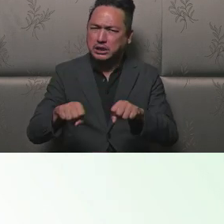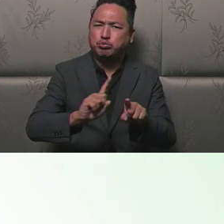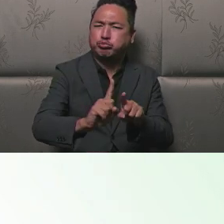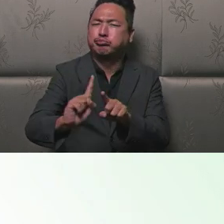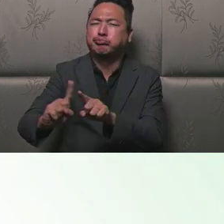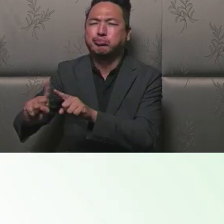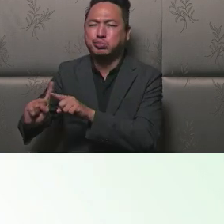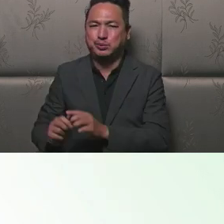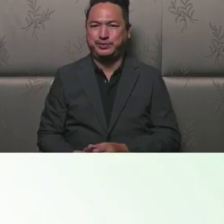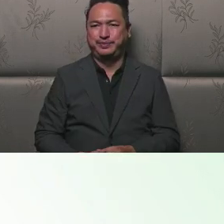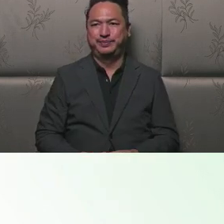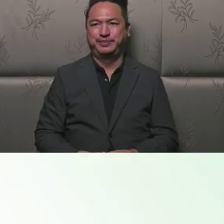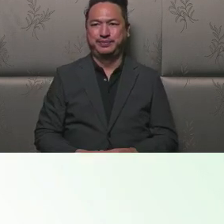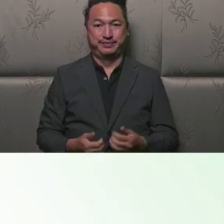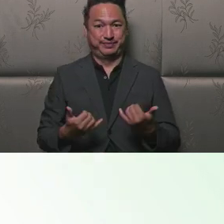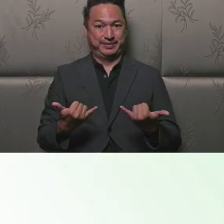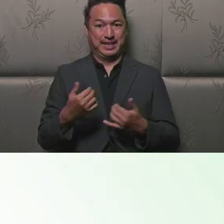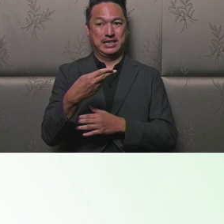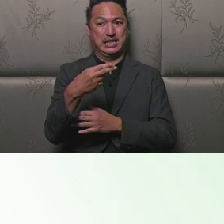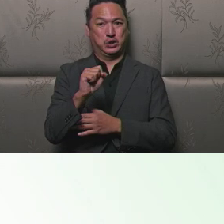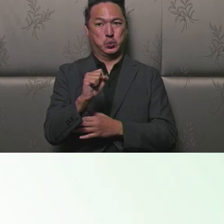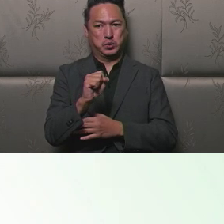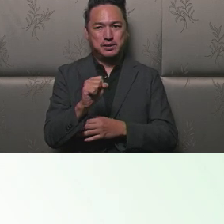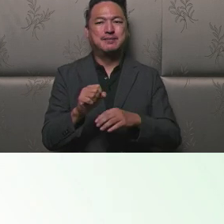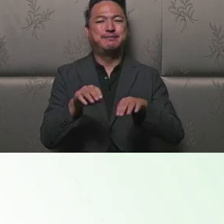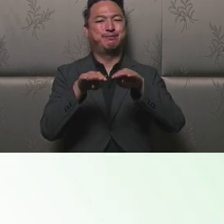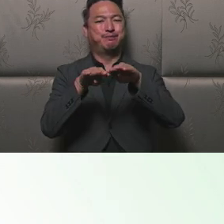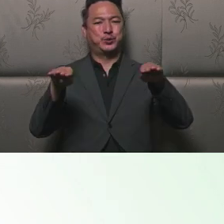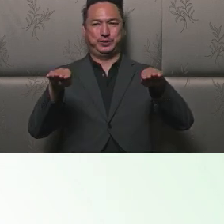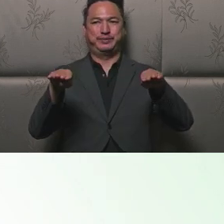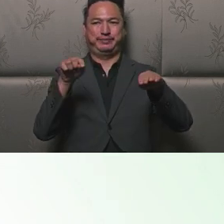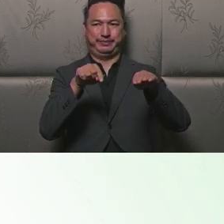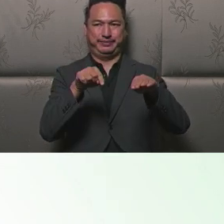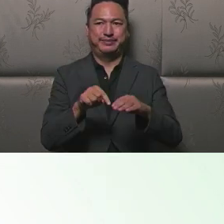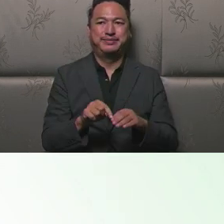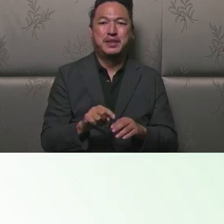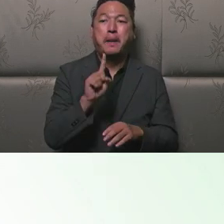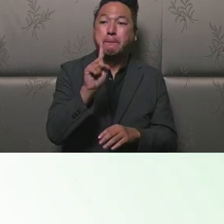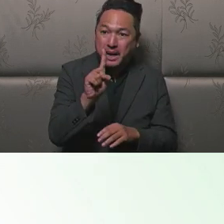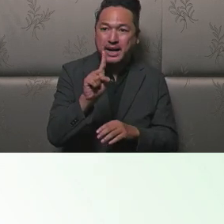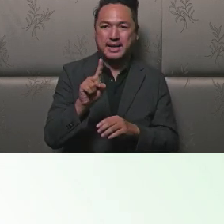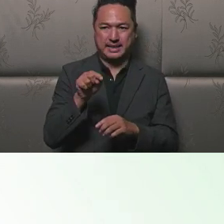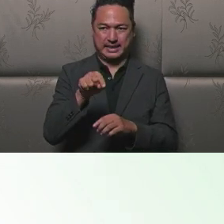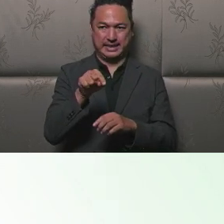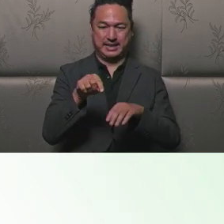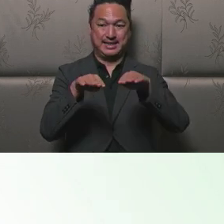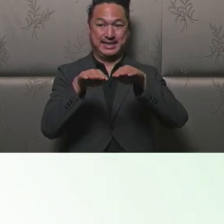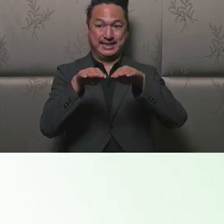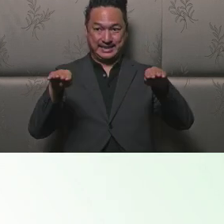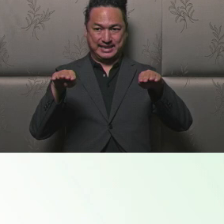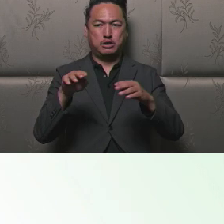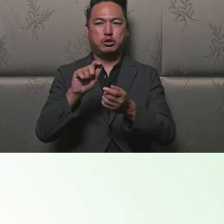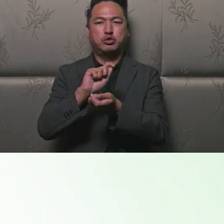catering to hybrid learners, and as what I have mentioned, learning centers offering the alternative learning